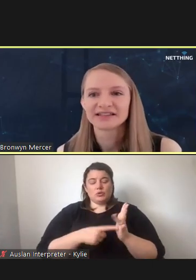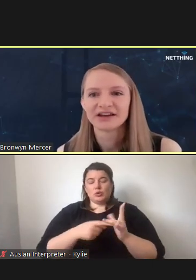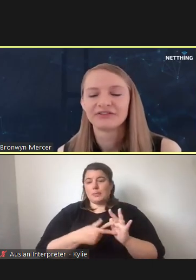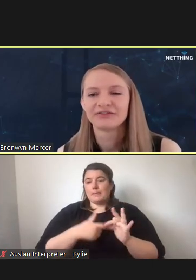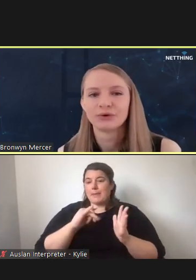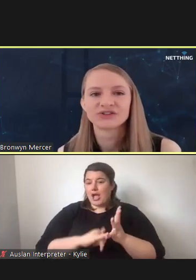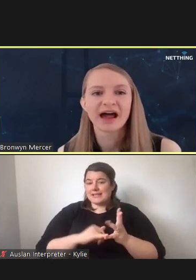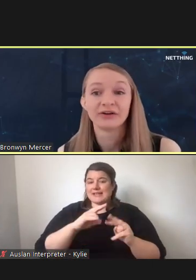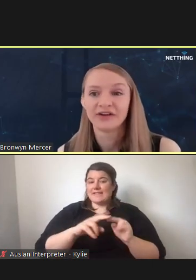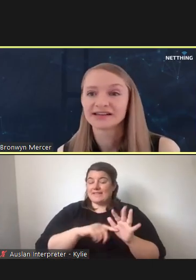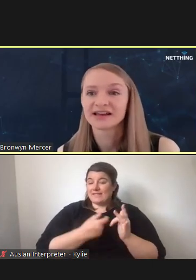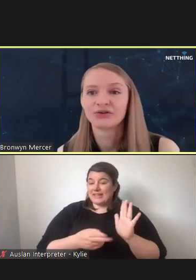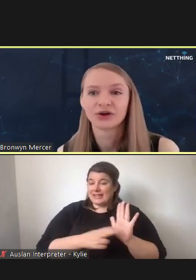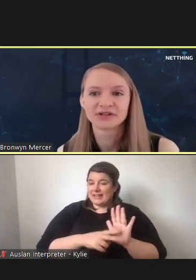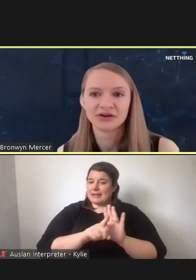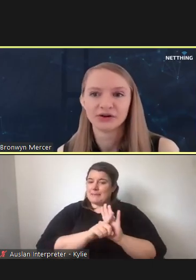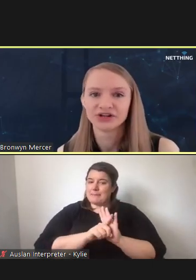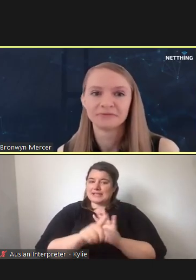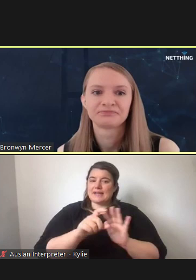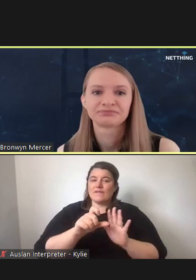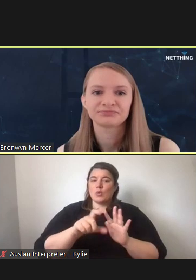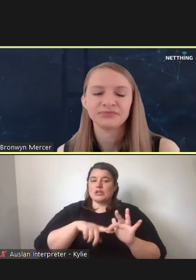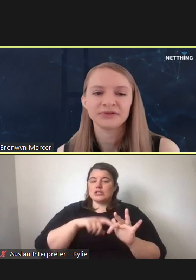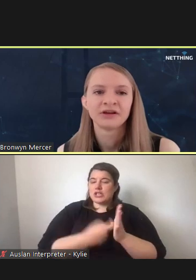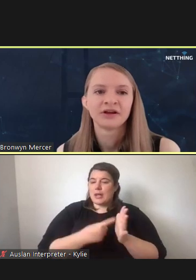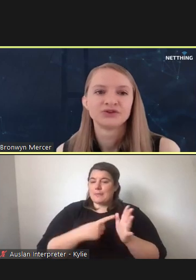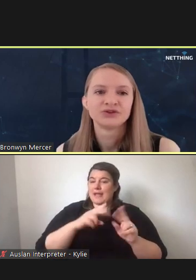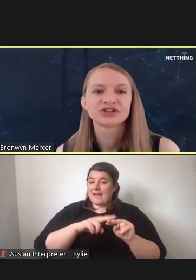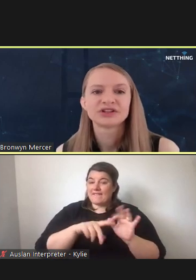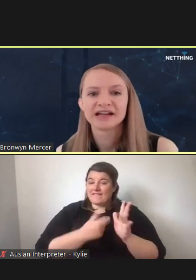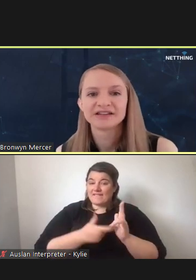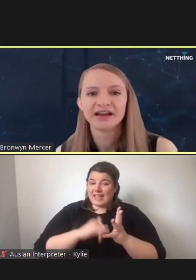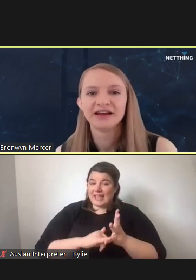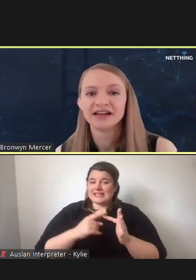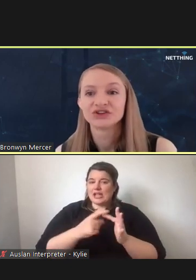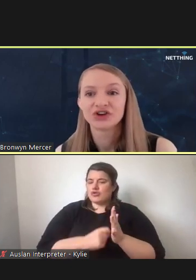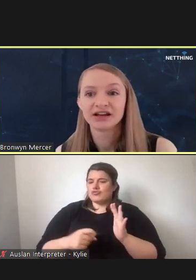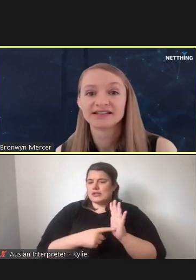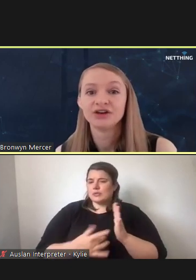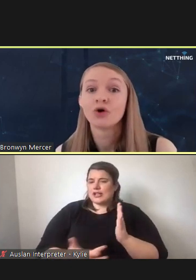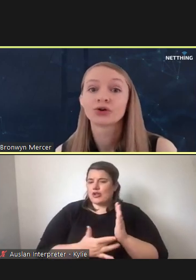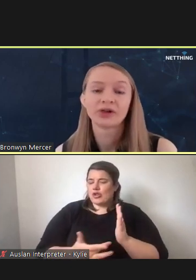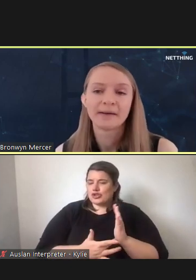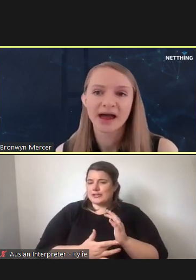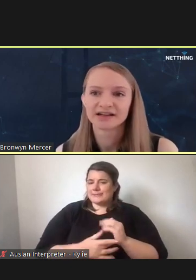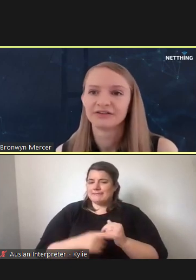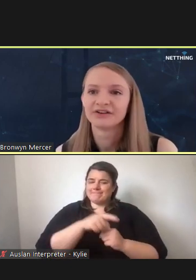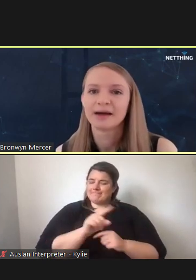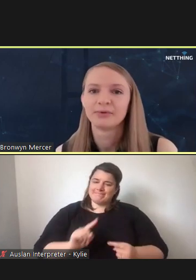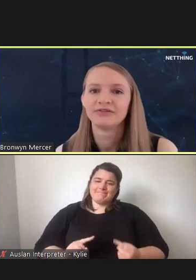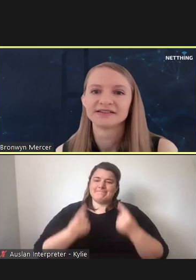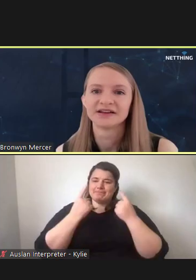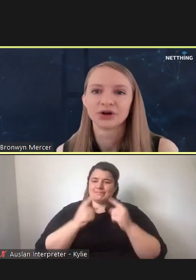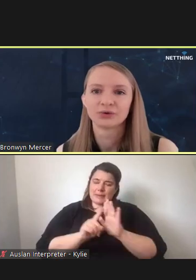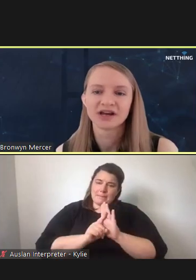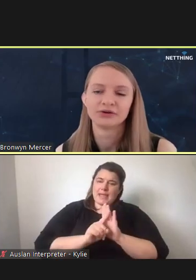the Ambassador for Cyber Affairs and Critical Technology. Dr. Tobias Feakin is Australia's inaugural Ambassador for